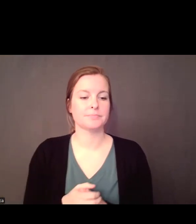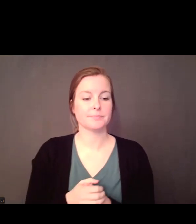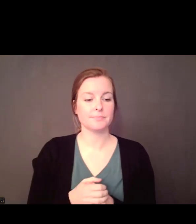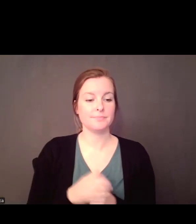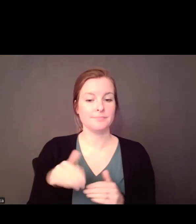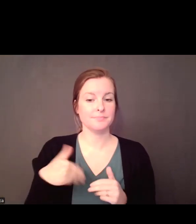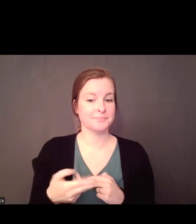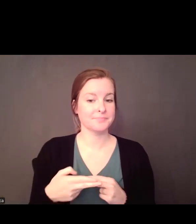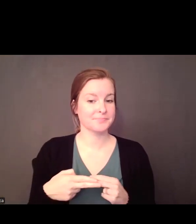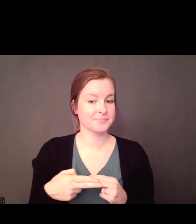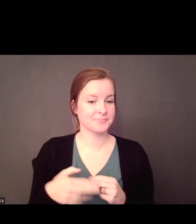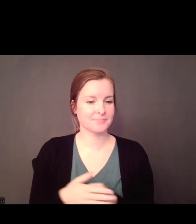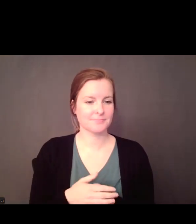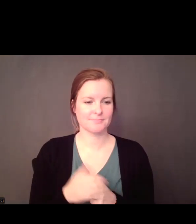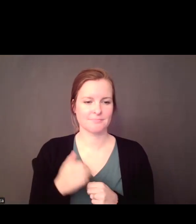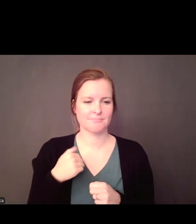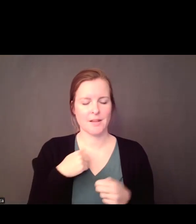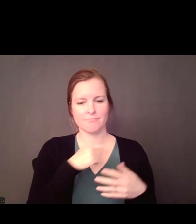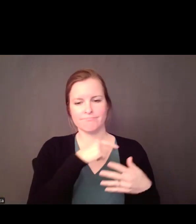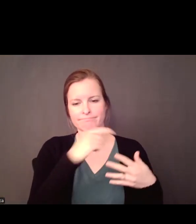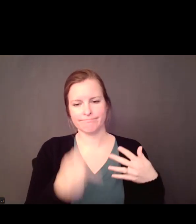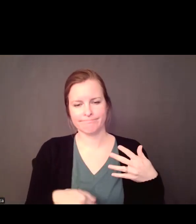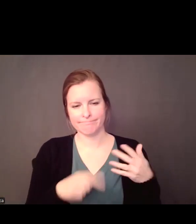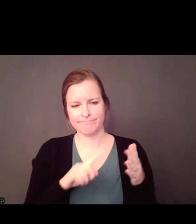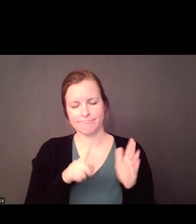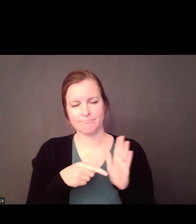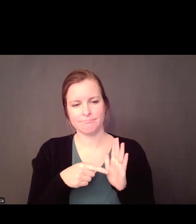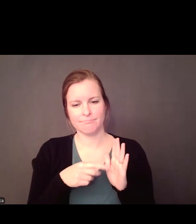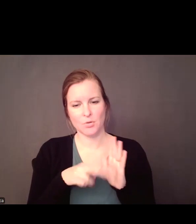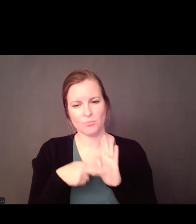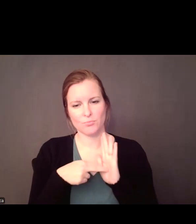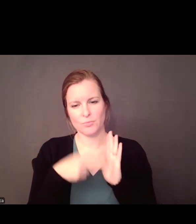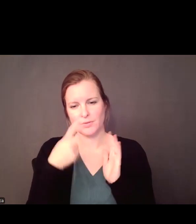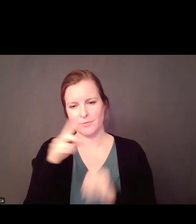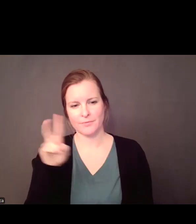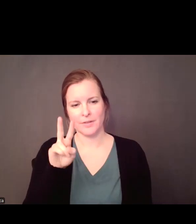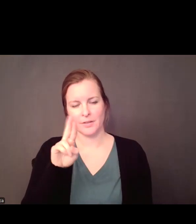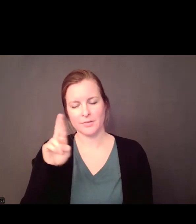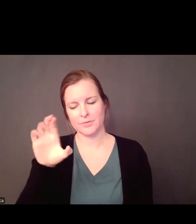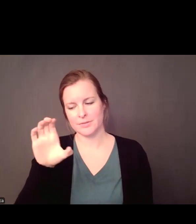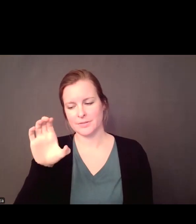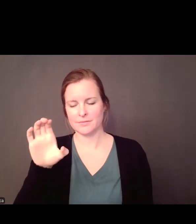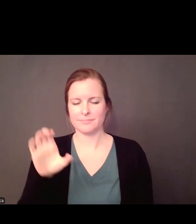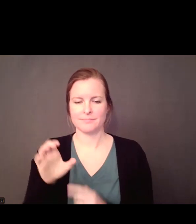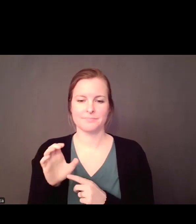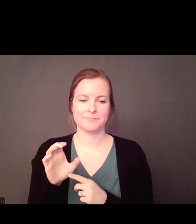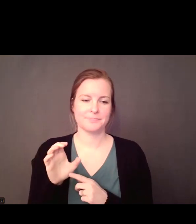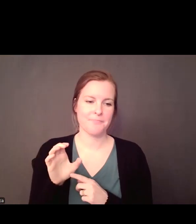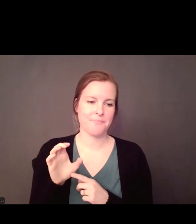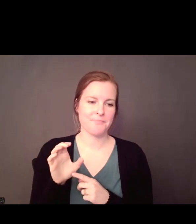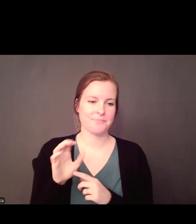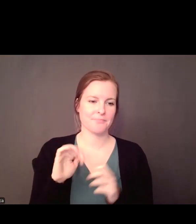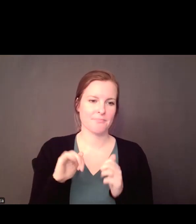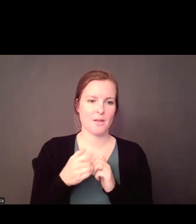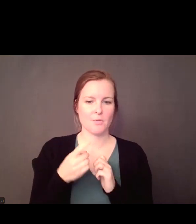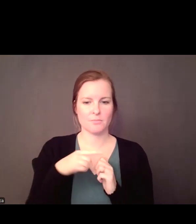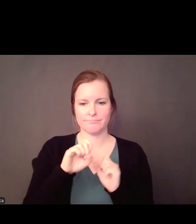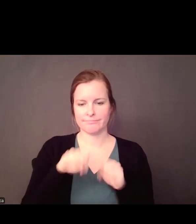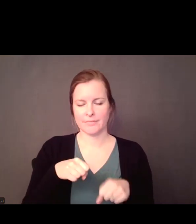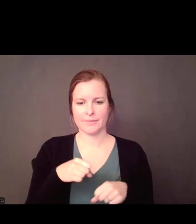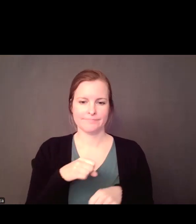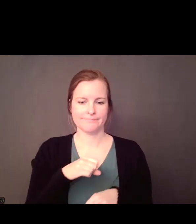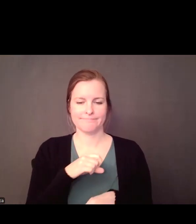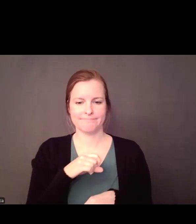Um, there's some bullets here on the roles of the VRC, and how they can be most effective at